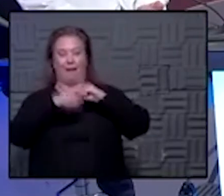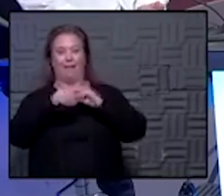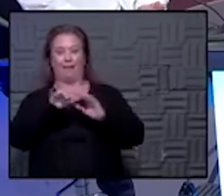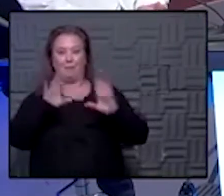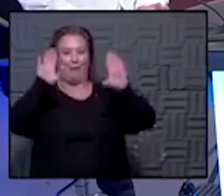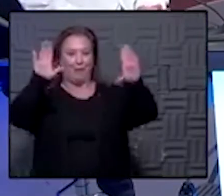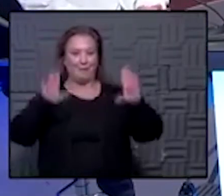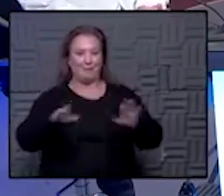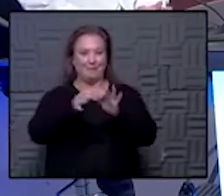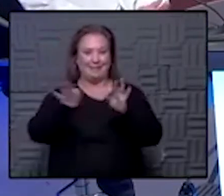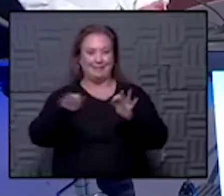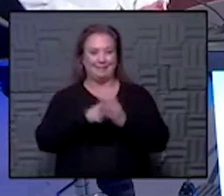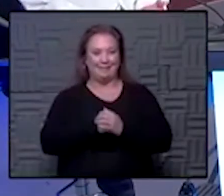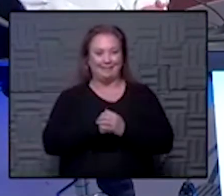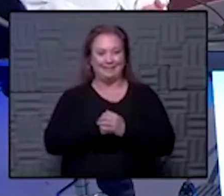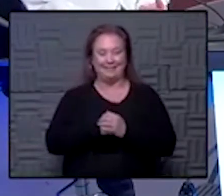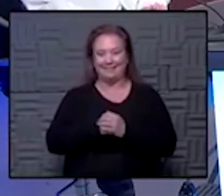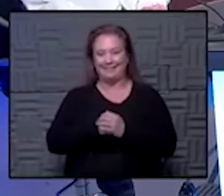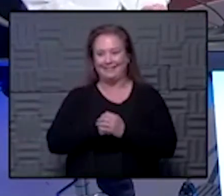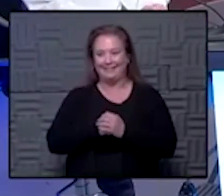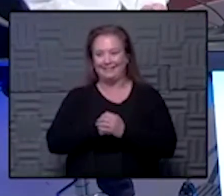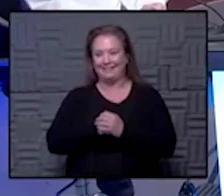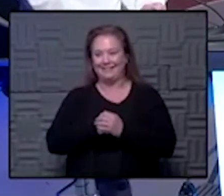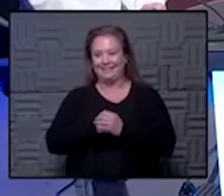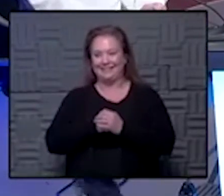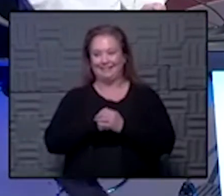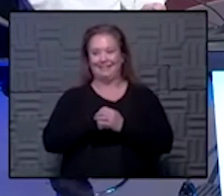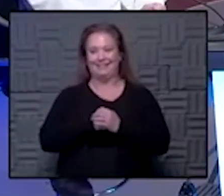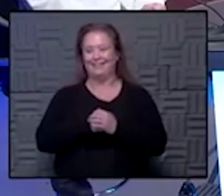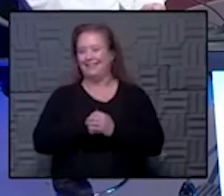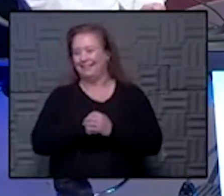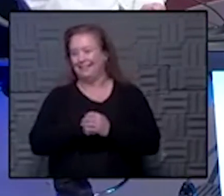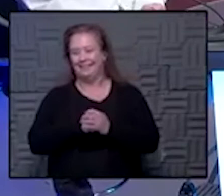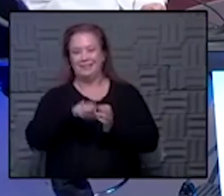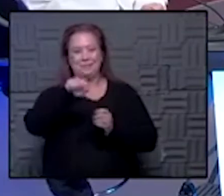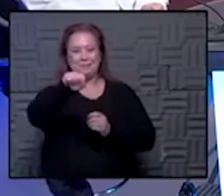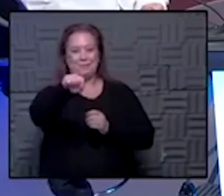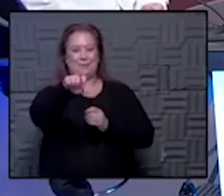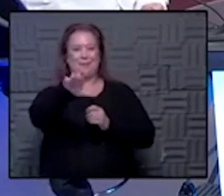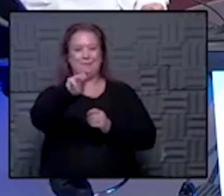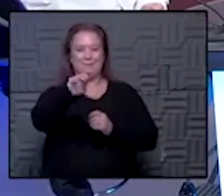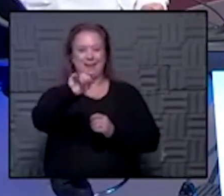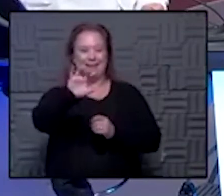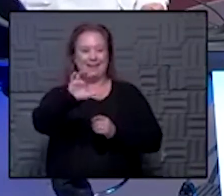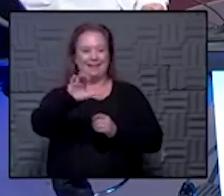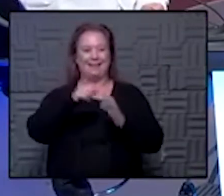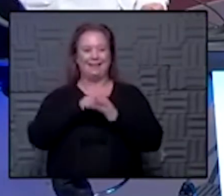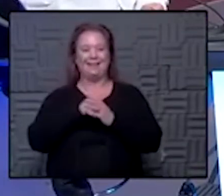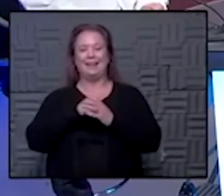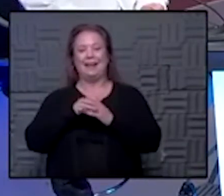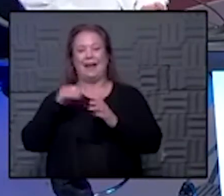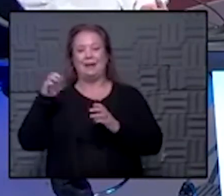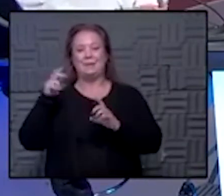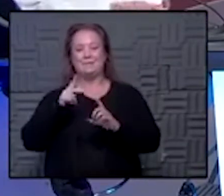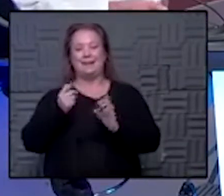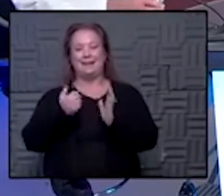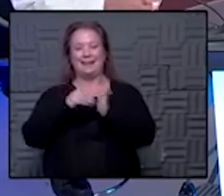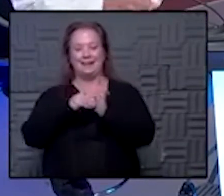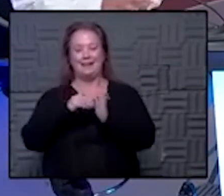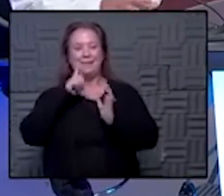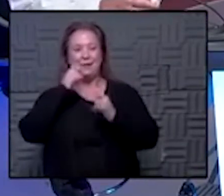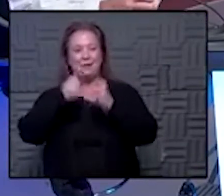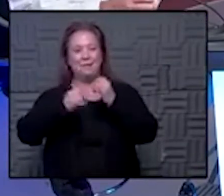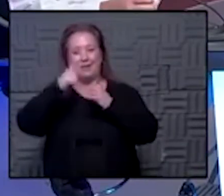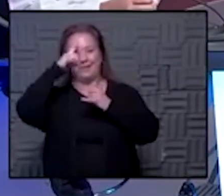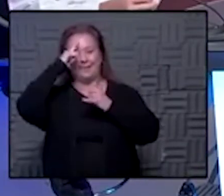That was awesome. All right. Drop the mic. You guys have done really good. I'm going to come to you in a second for your